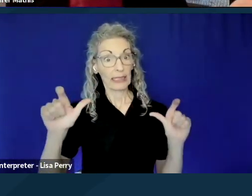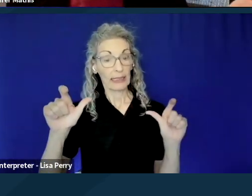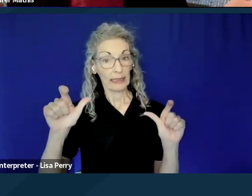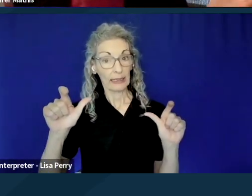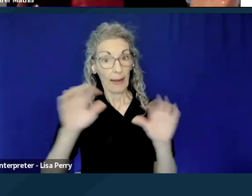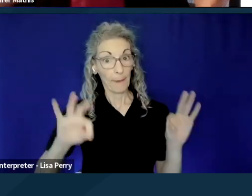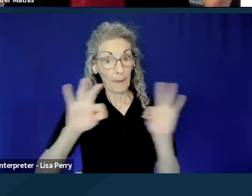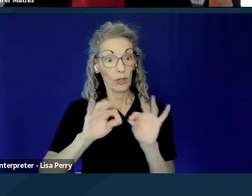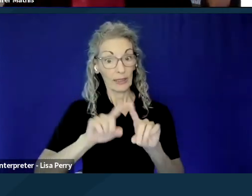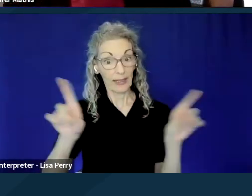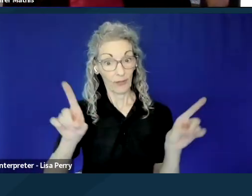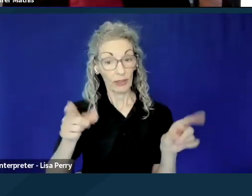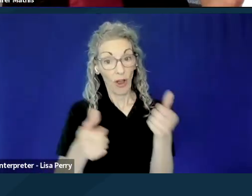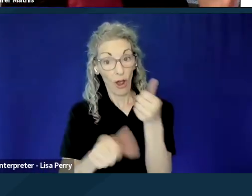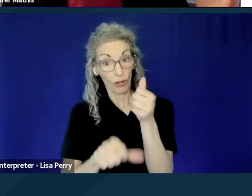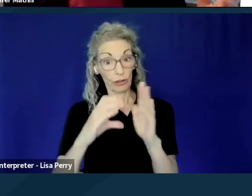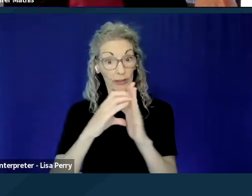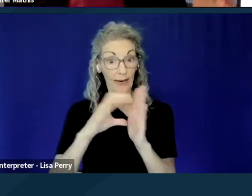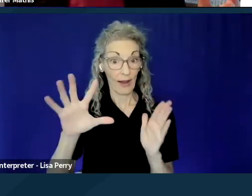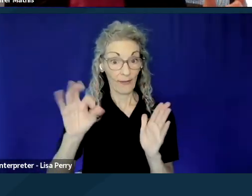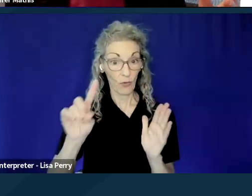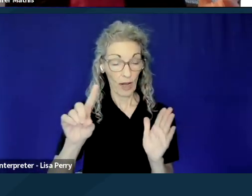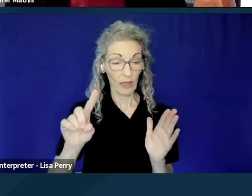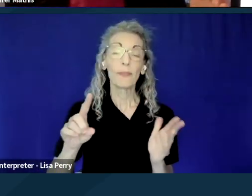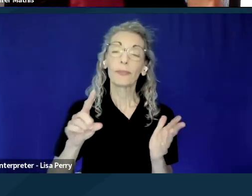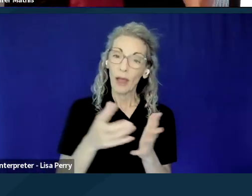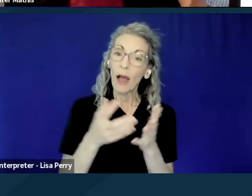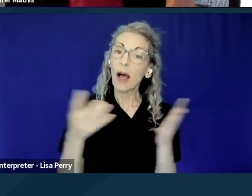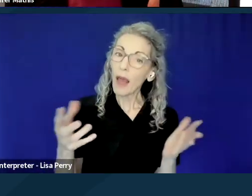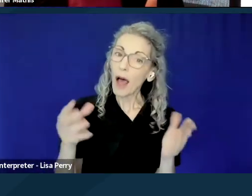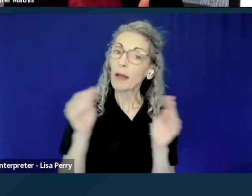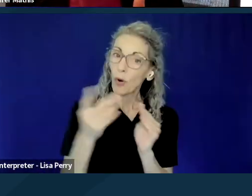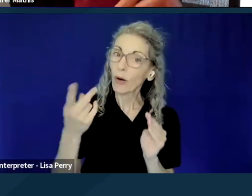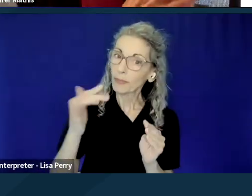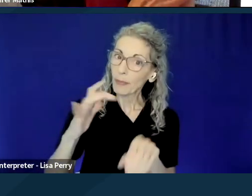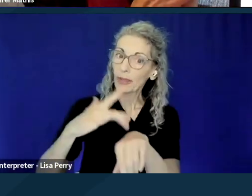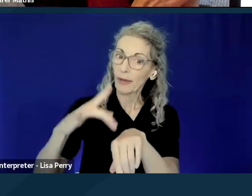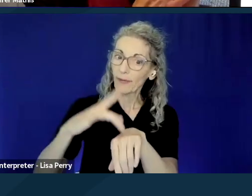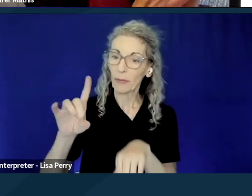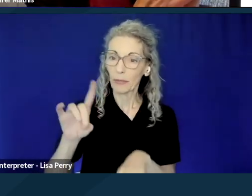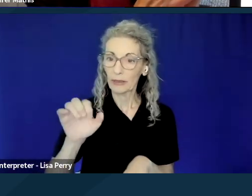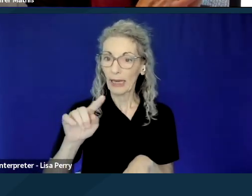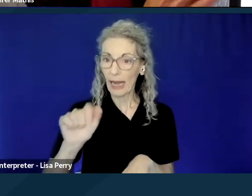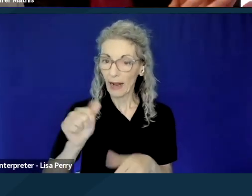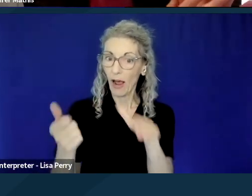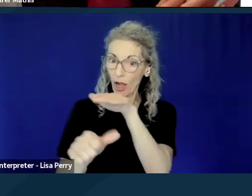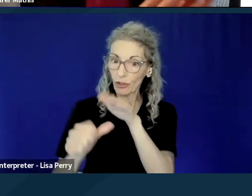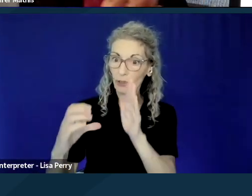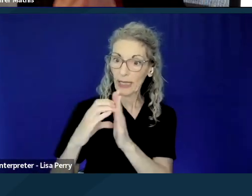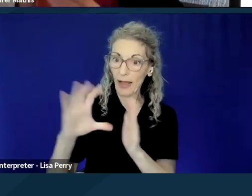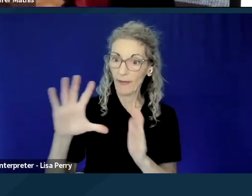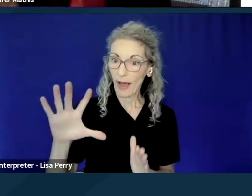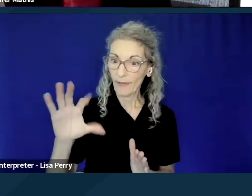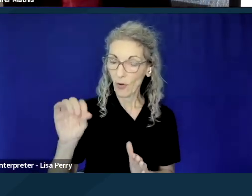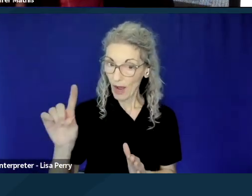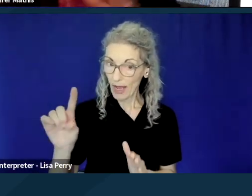Section 501. There's much more publicly available data under Section 501 than there is under Section 503,